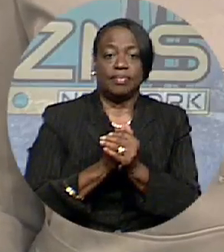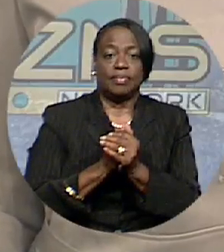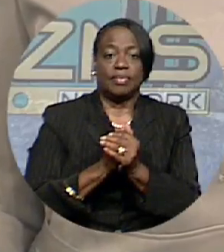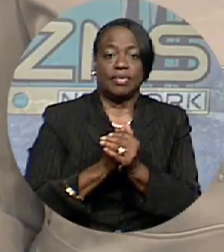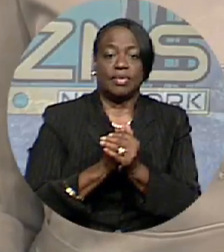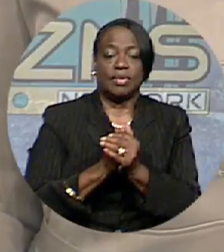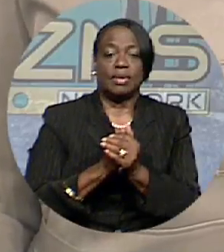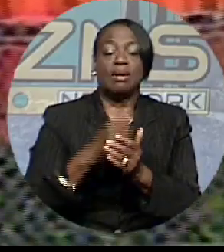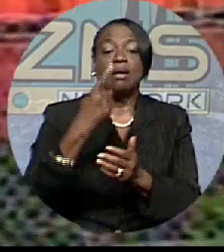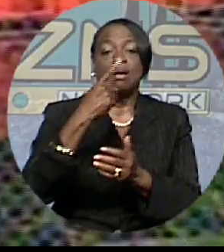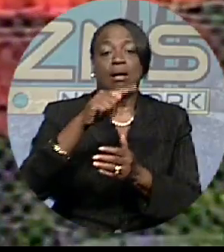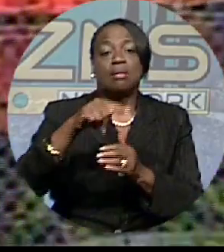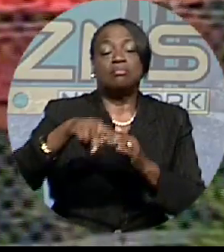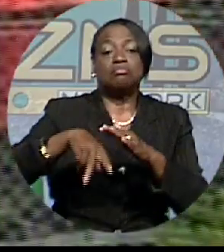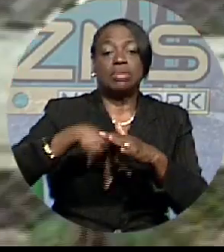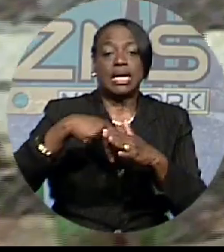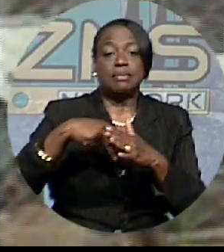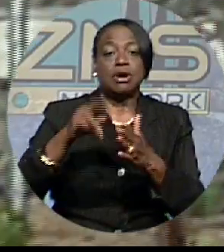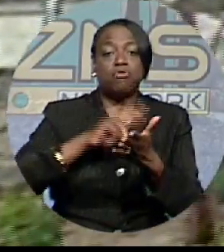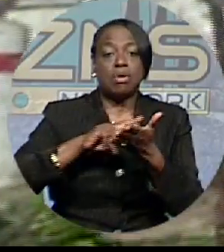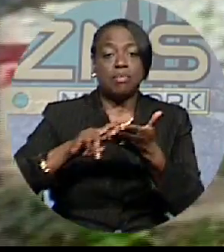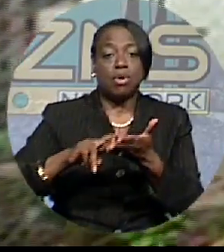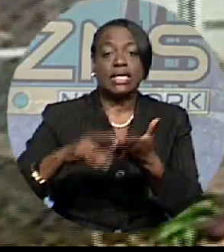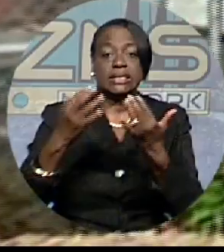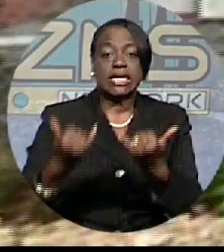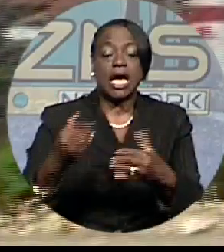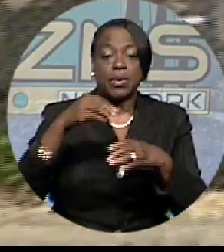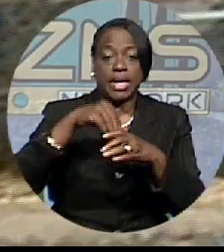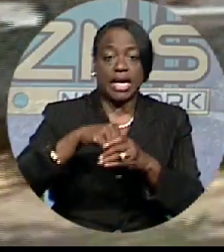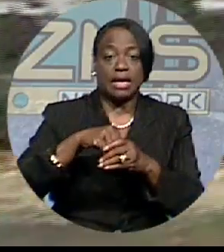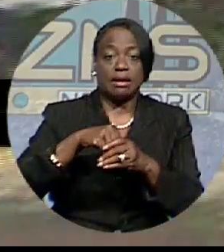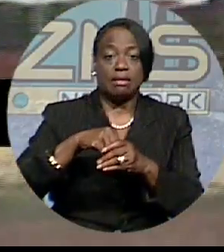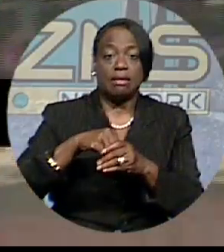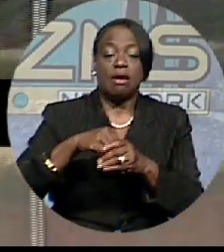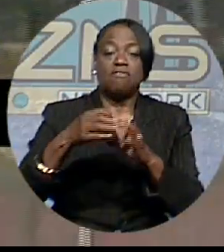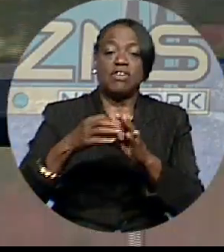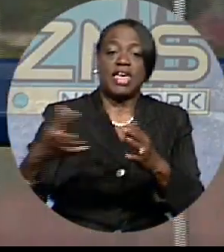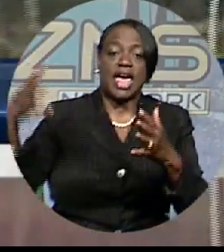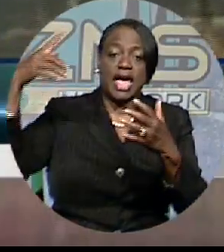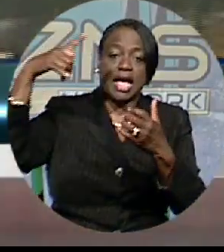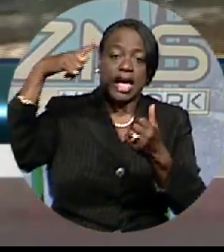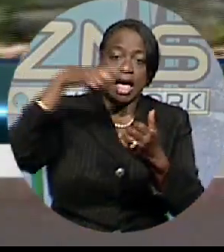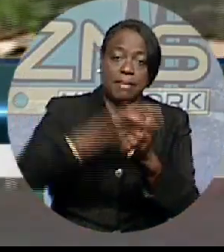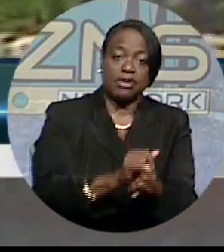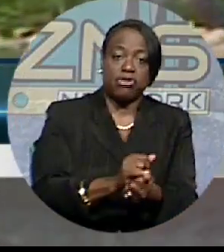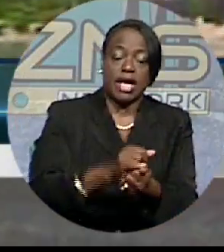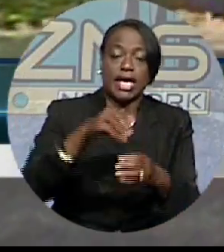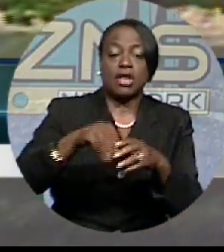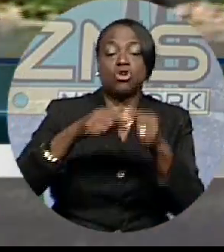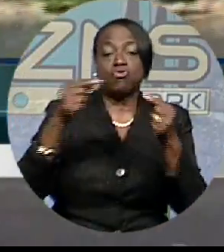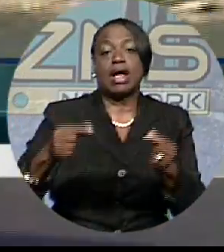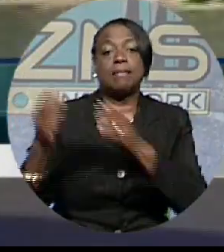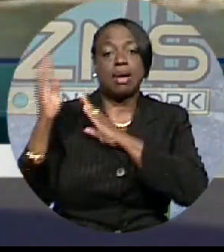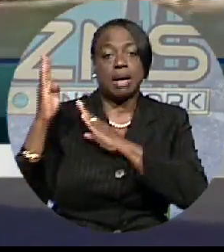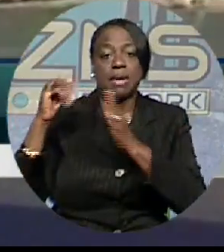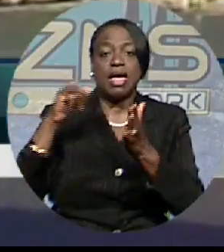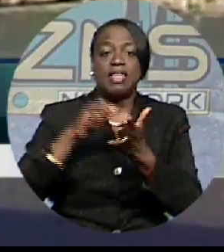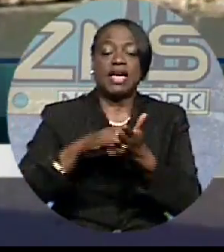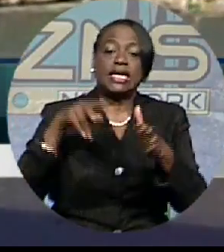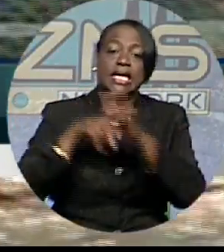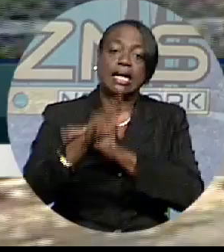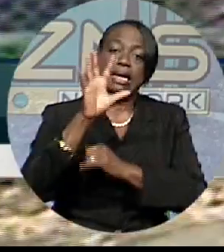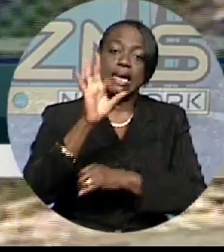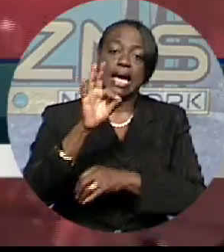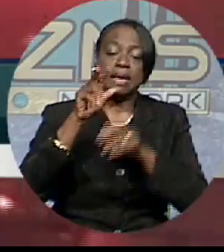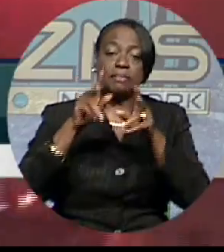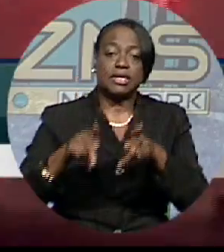a preliminary report is now in on that fatal airline crash in Grand Bahama, which killed 9 on board, including senior pastor of